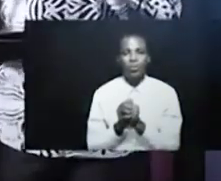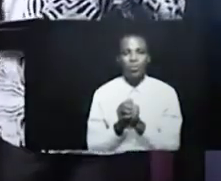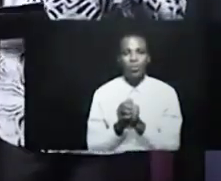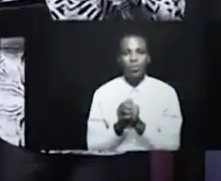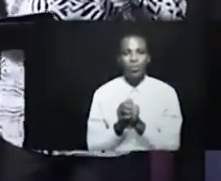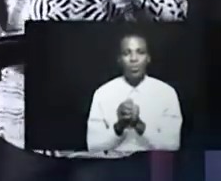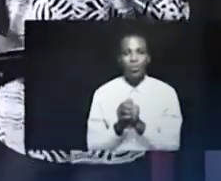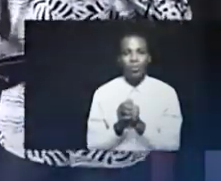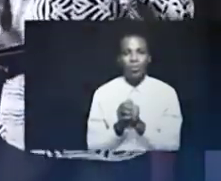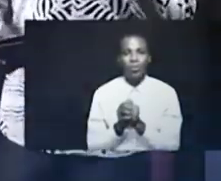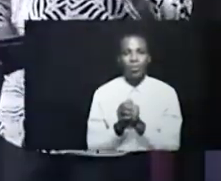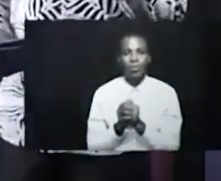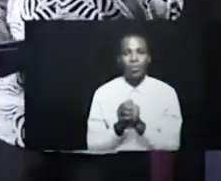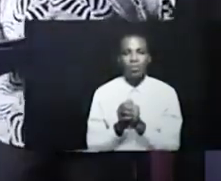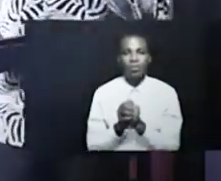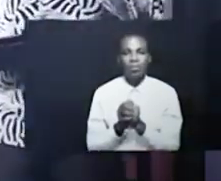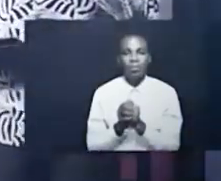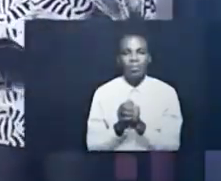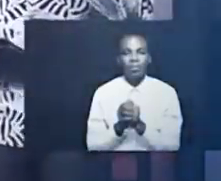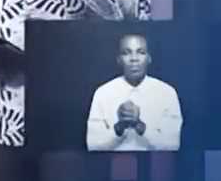earth.